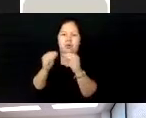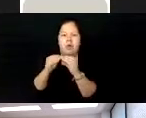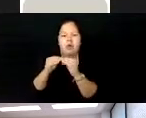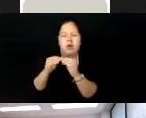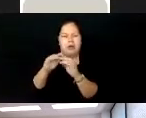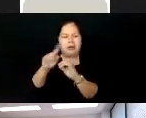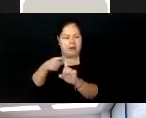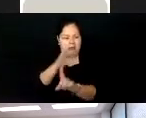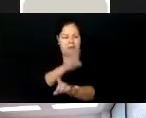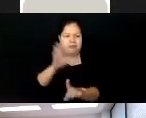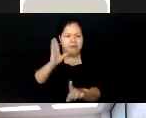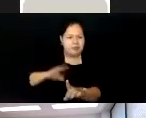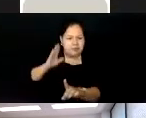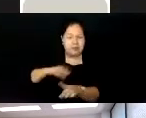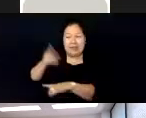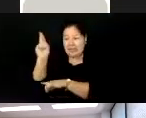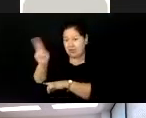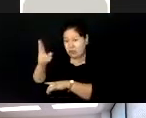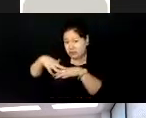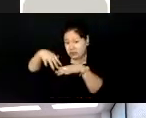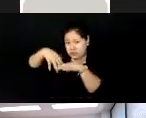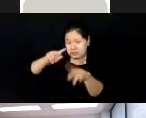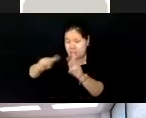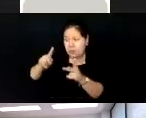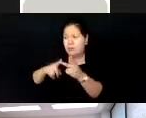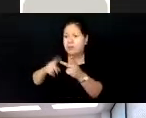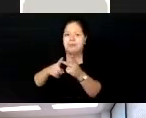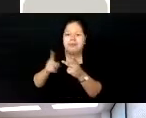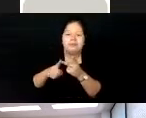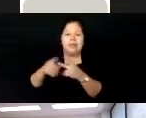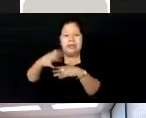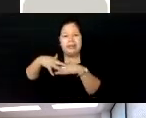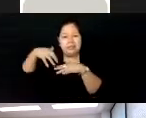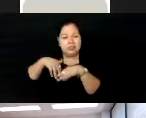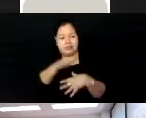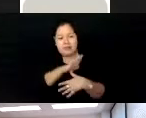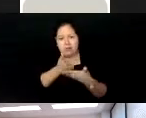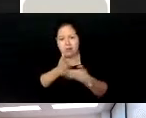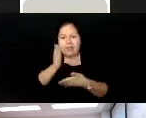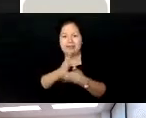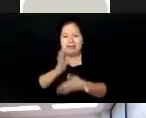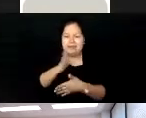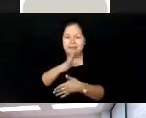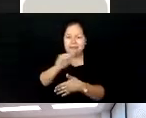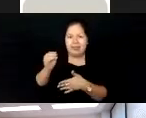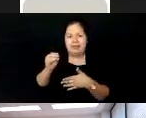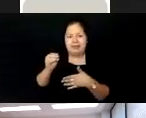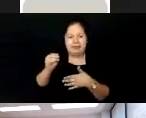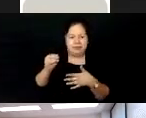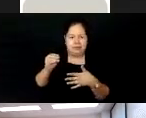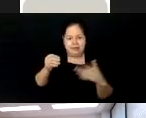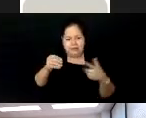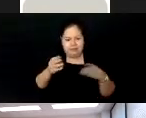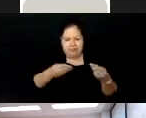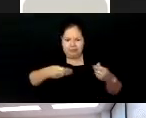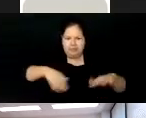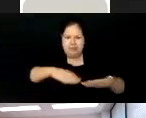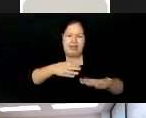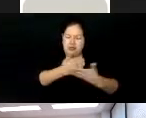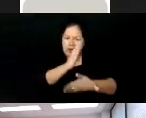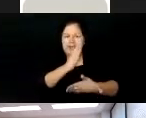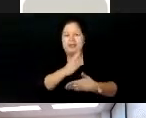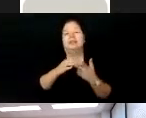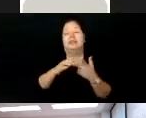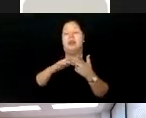of Indigenous peoples, Indigenous rights and title, treaty rights, the history of colonization and